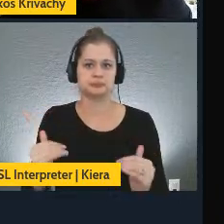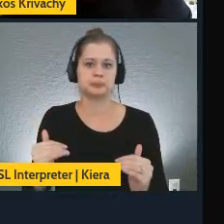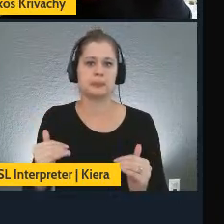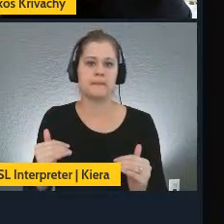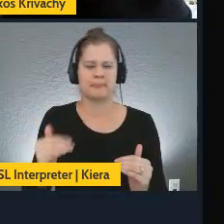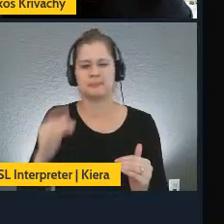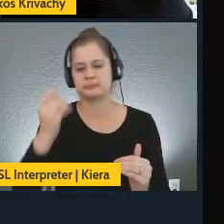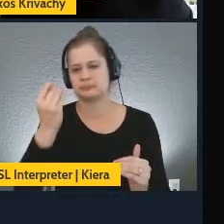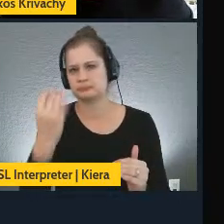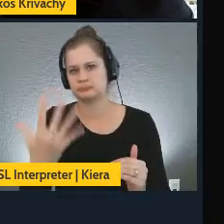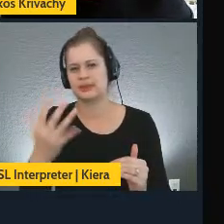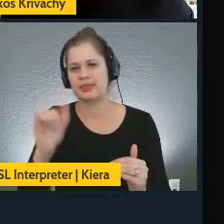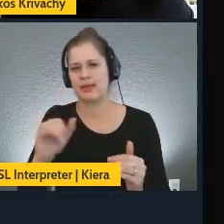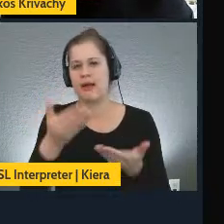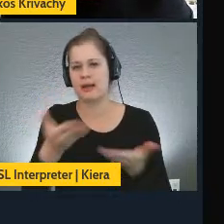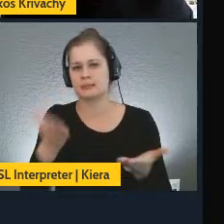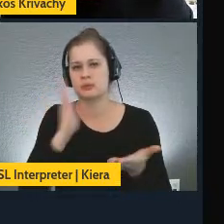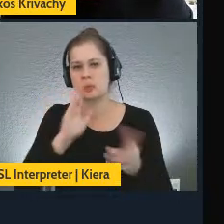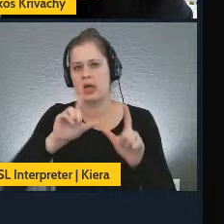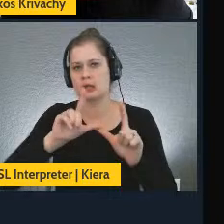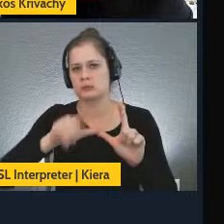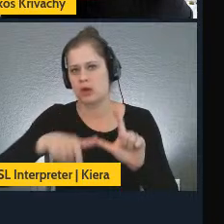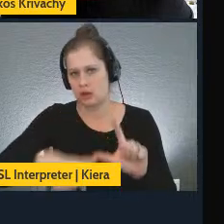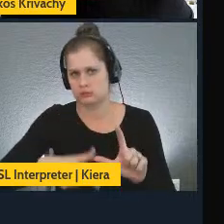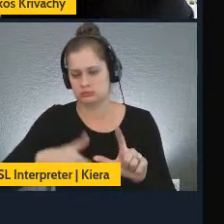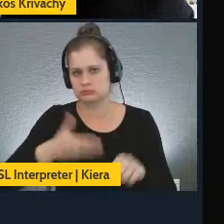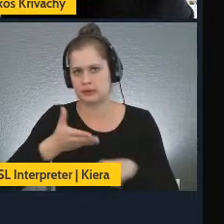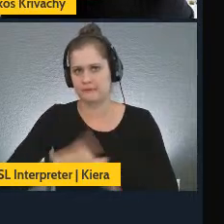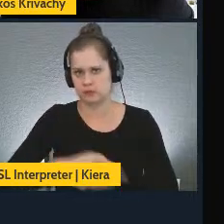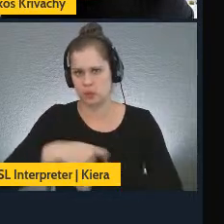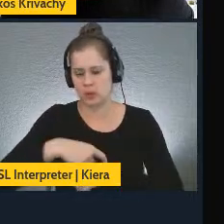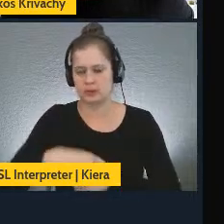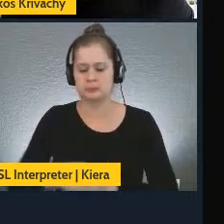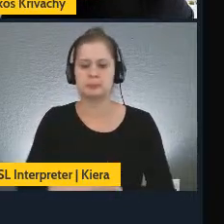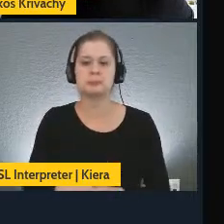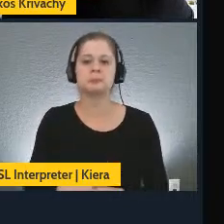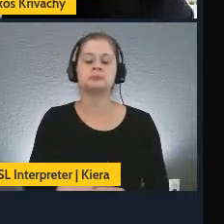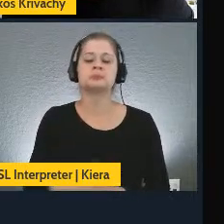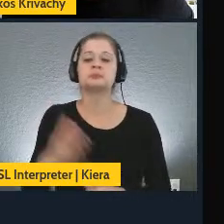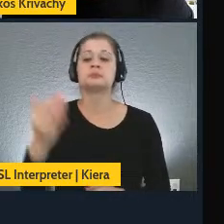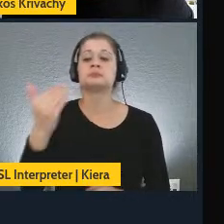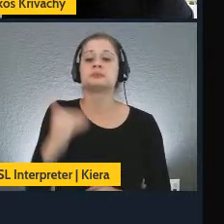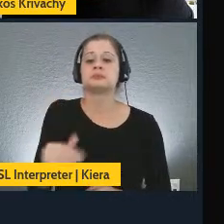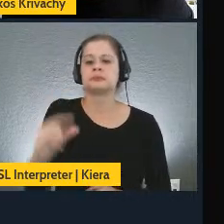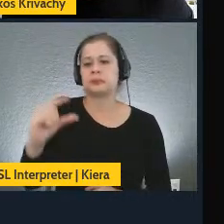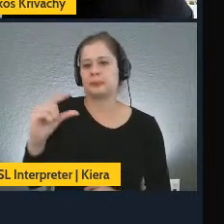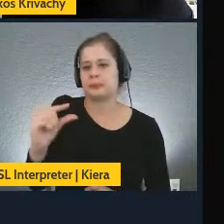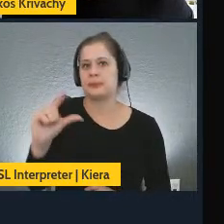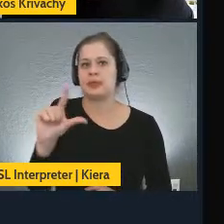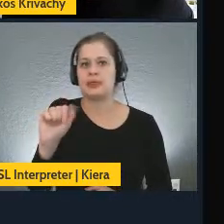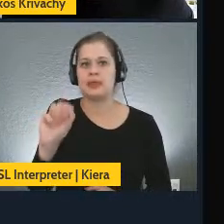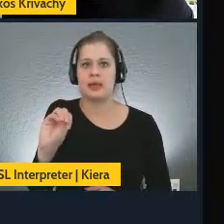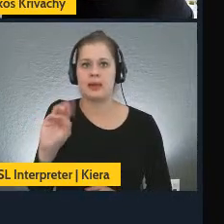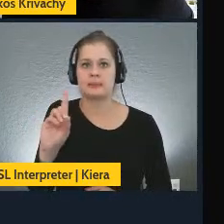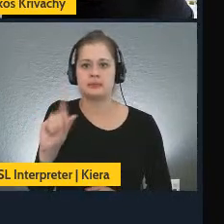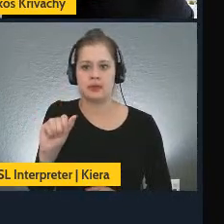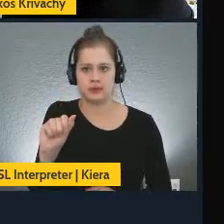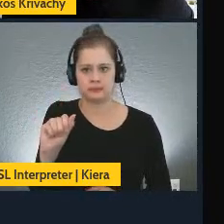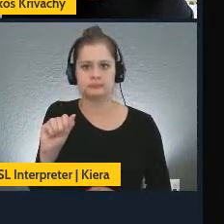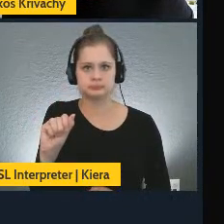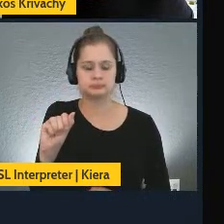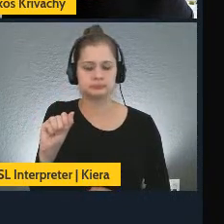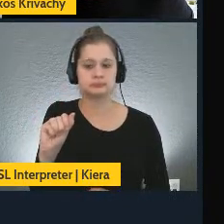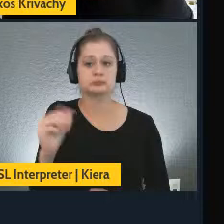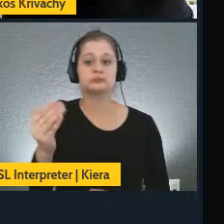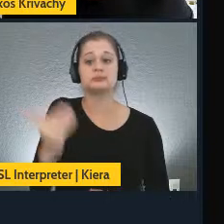expire after a time, so we don't keep accumulating these events forever. Then we have the tiny lambda that writes to this table.